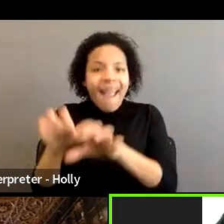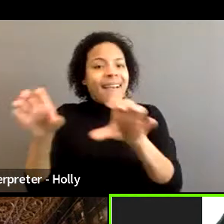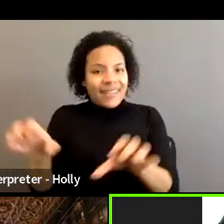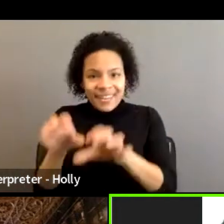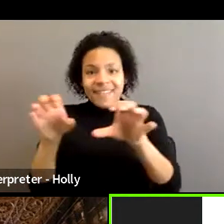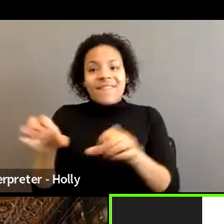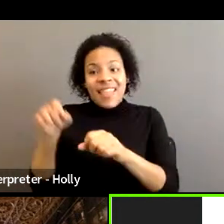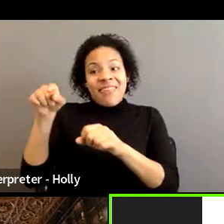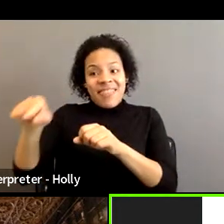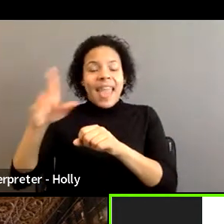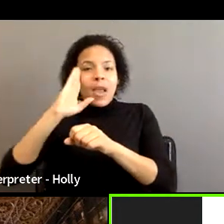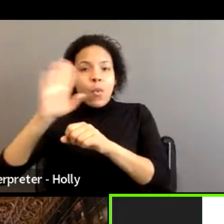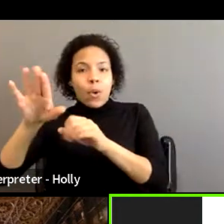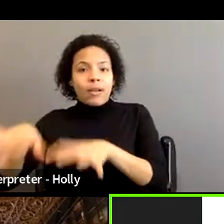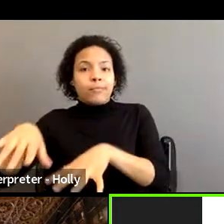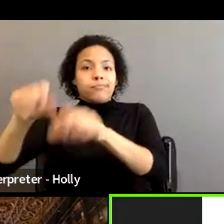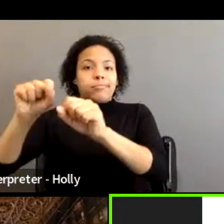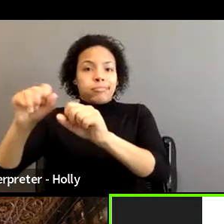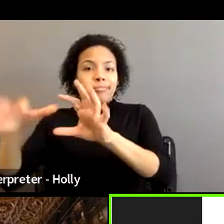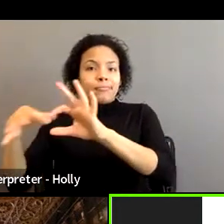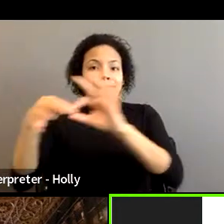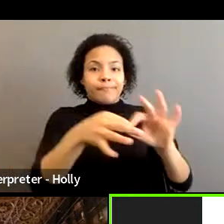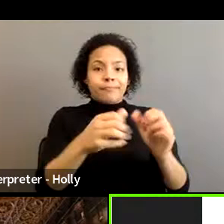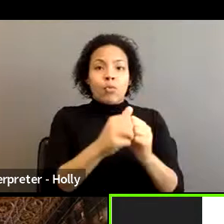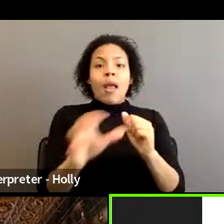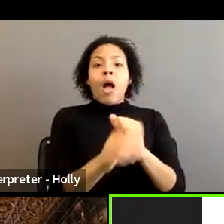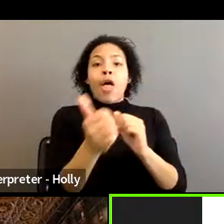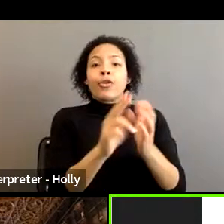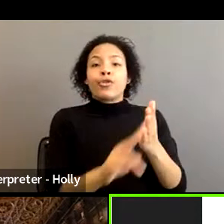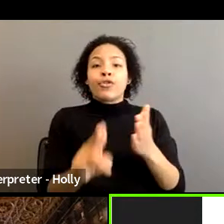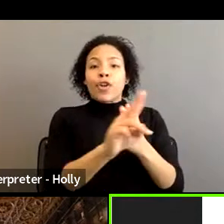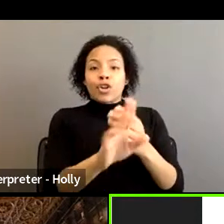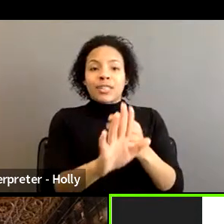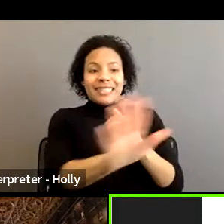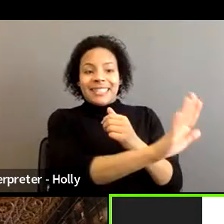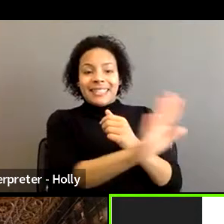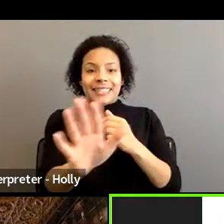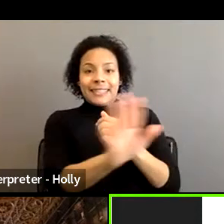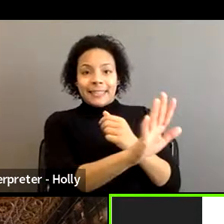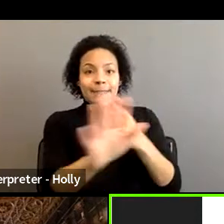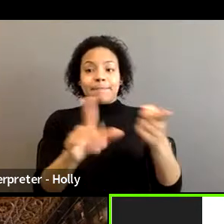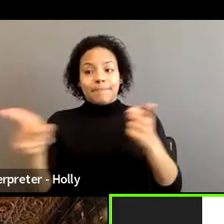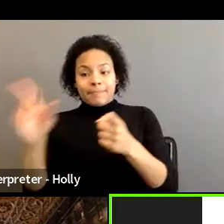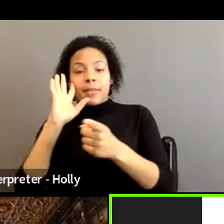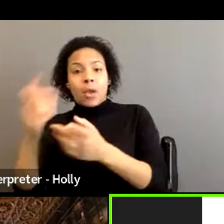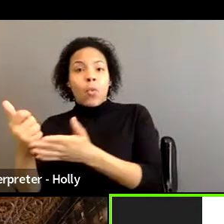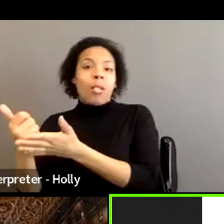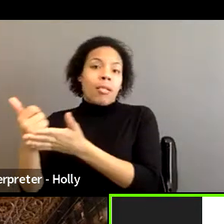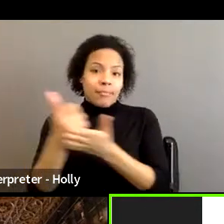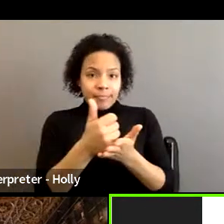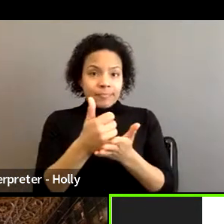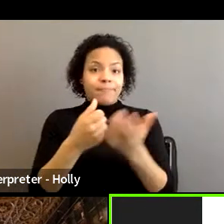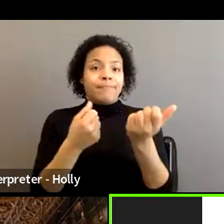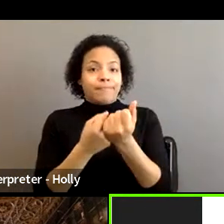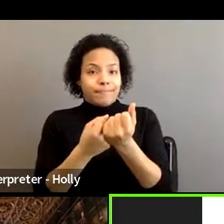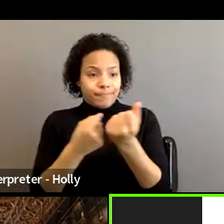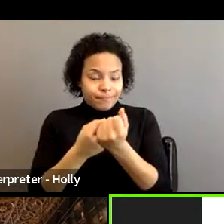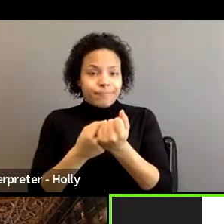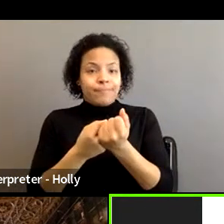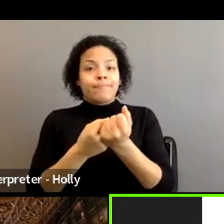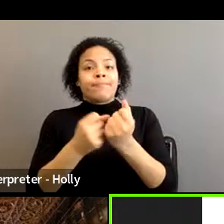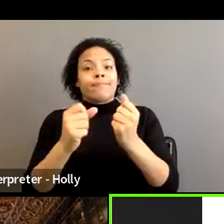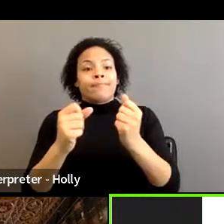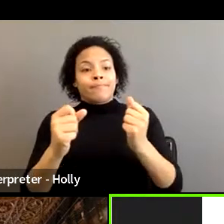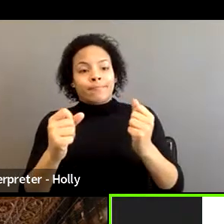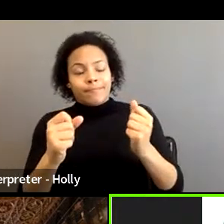and within the area, and really ignite a fire within the community to have a